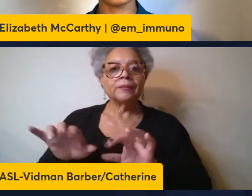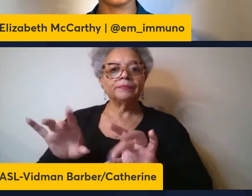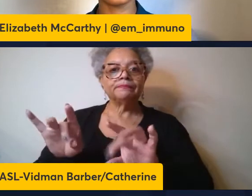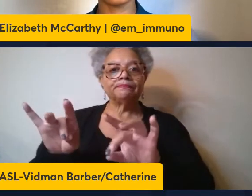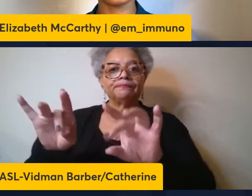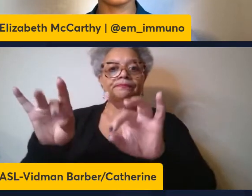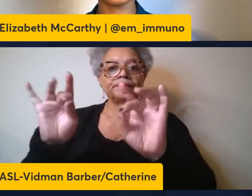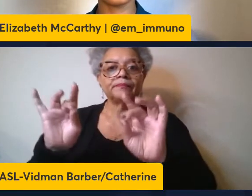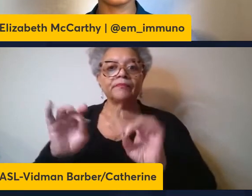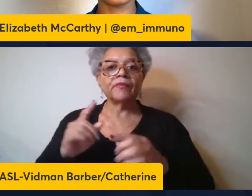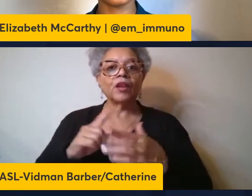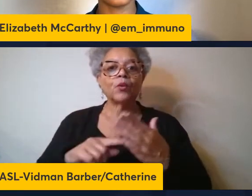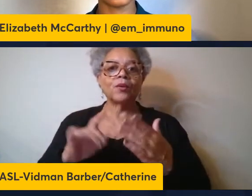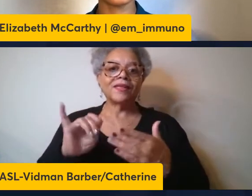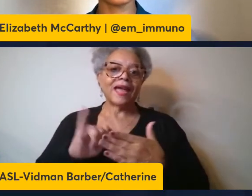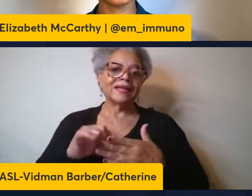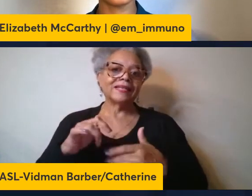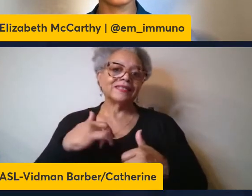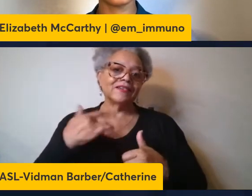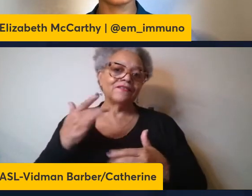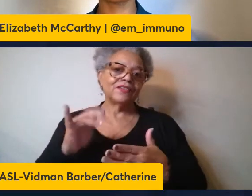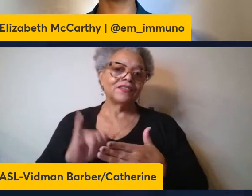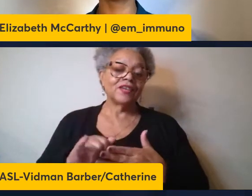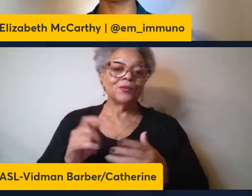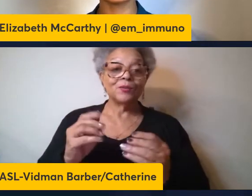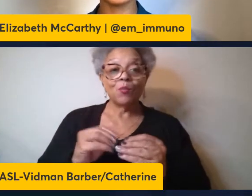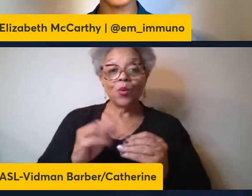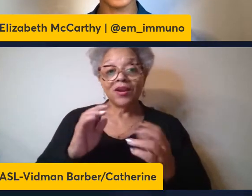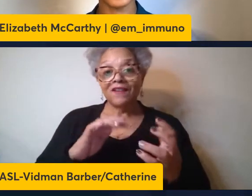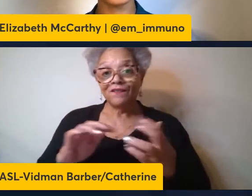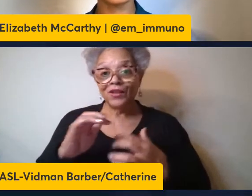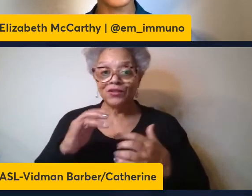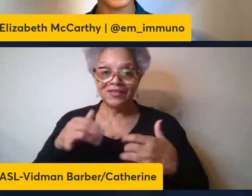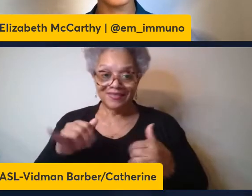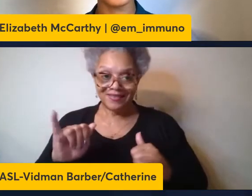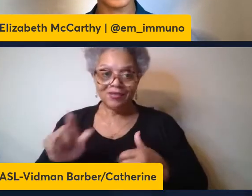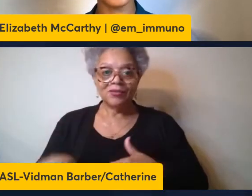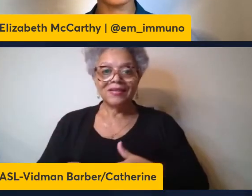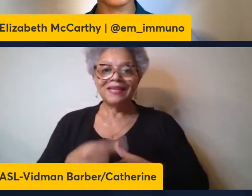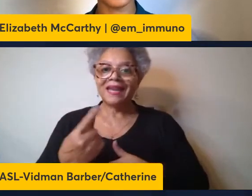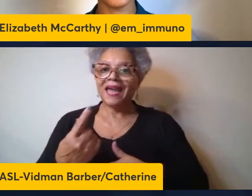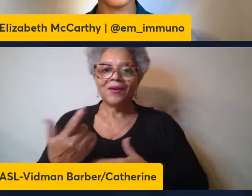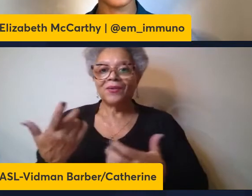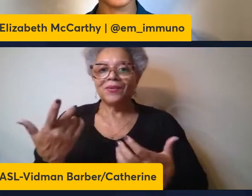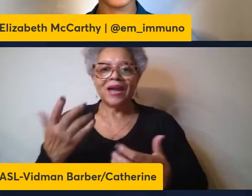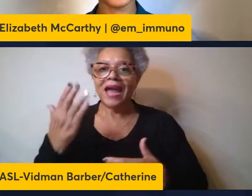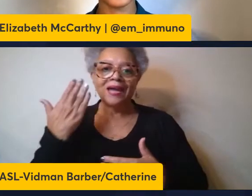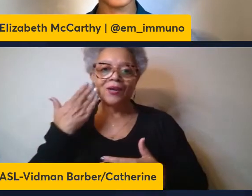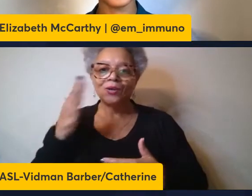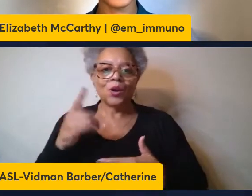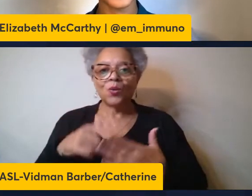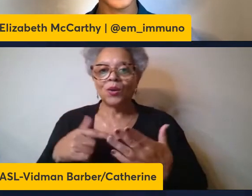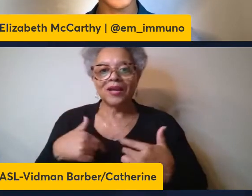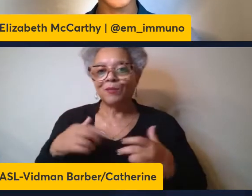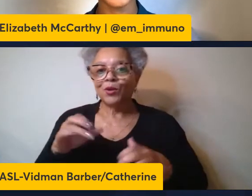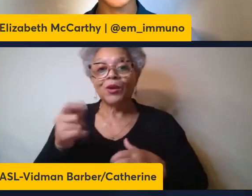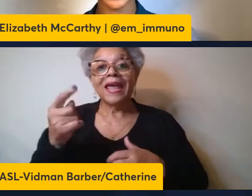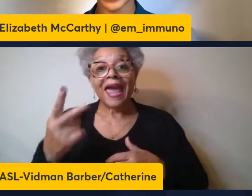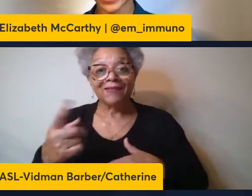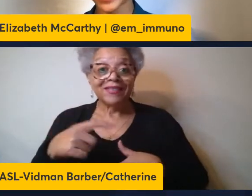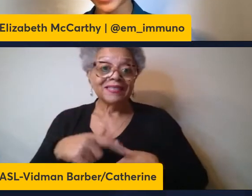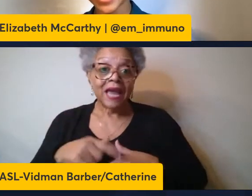of things there. And I still thought it was like very jargony and confusing. And I still do now. I don't know what I'm talking about half the time.